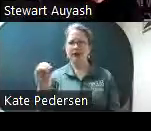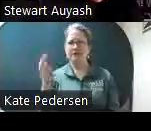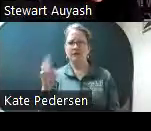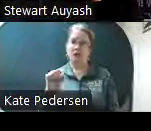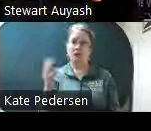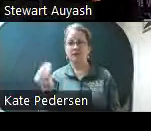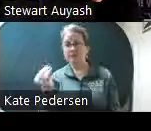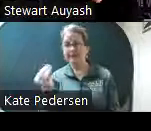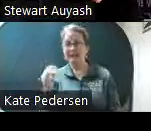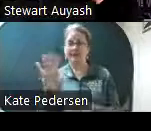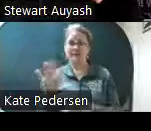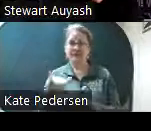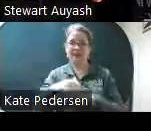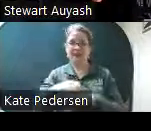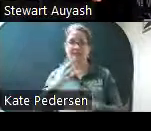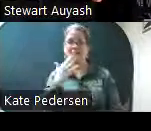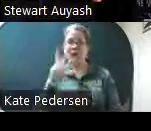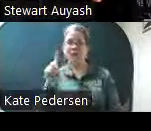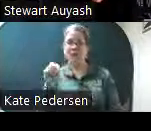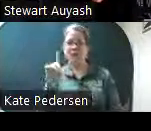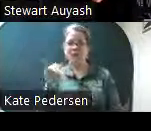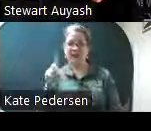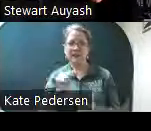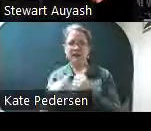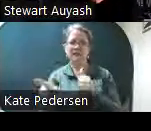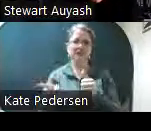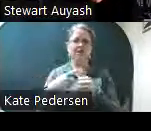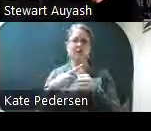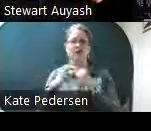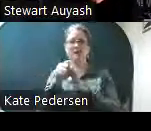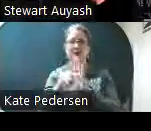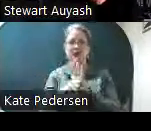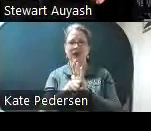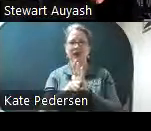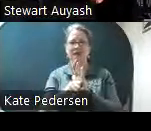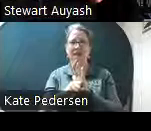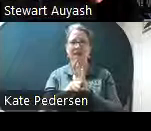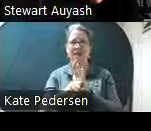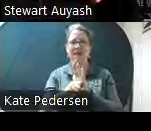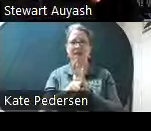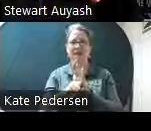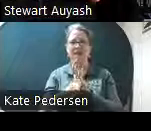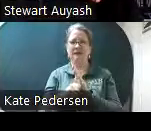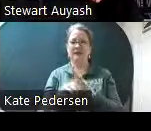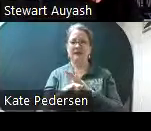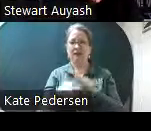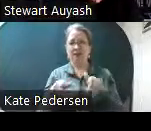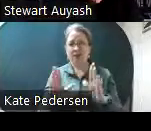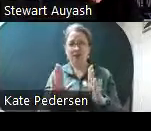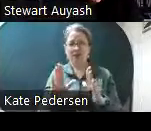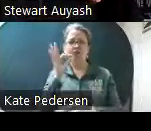2014, Colorado passed the first state, ended the state prohibition